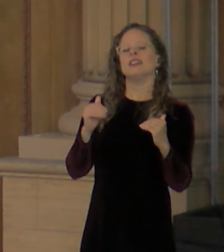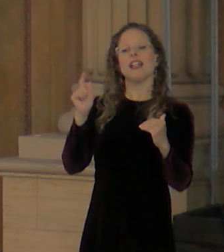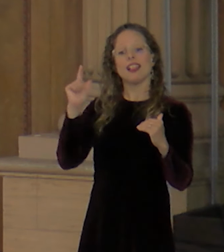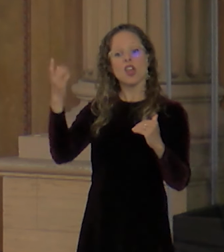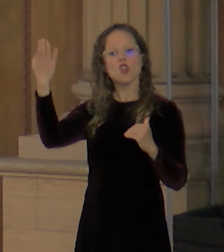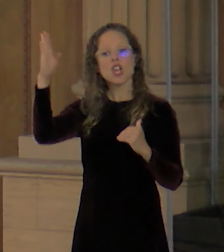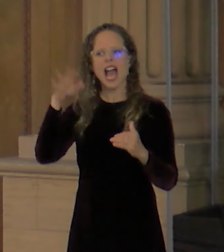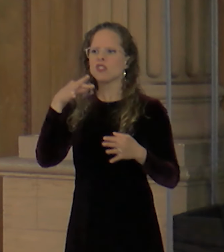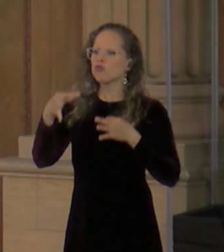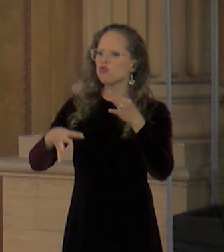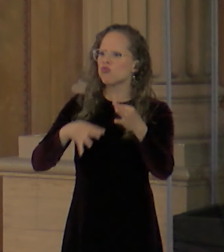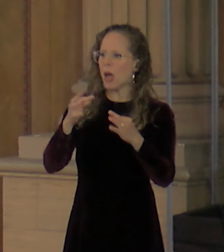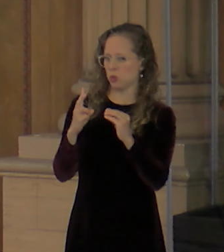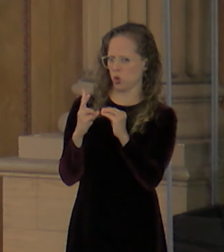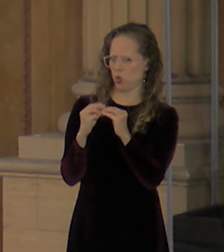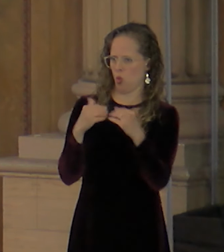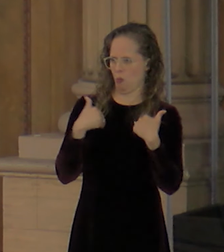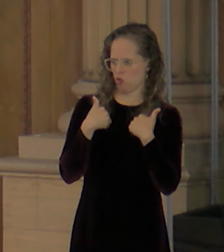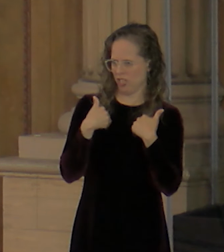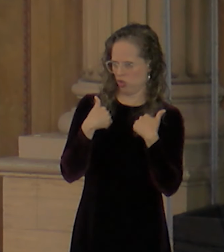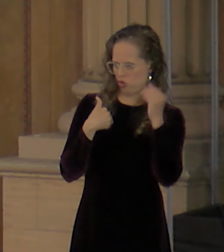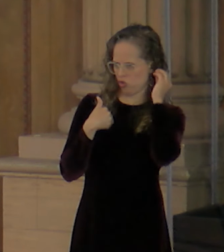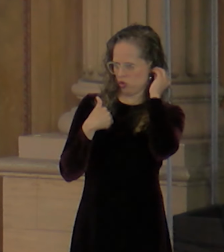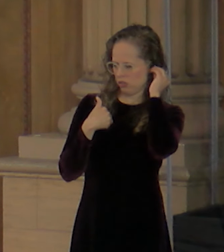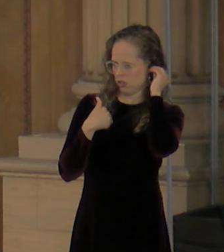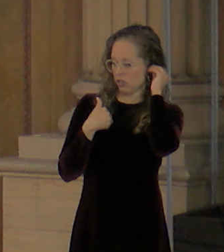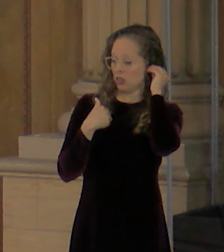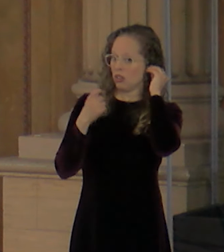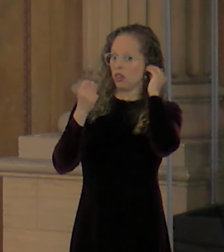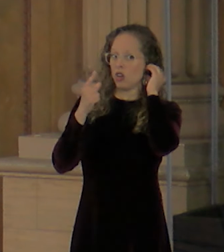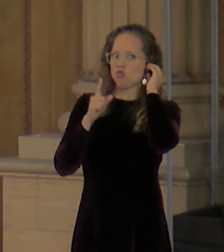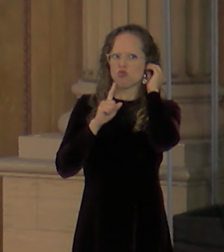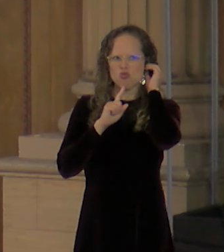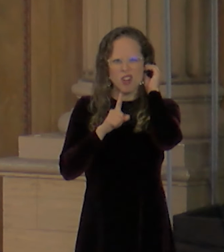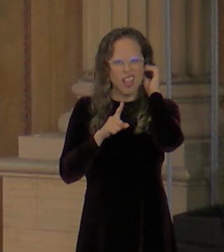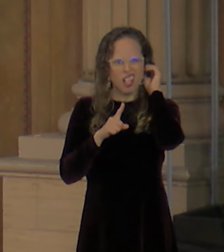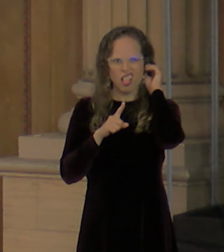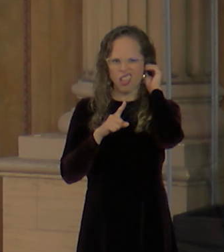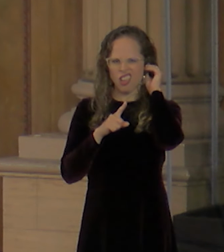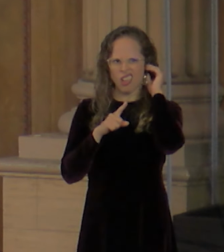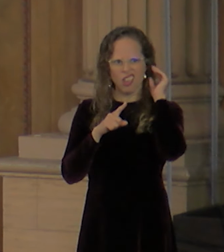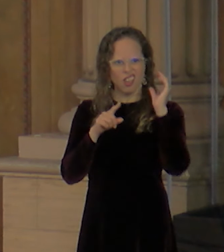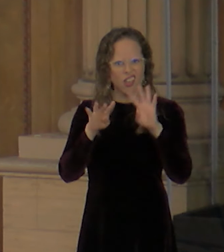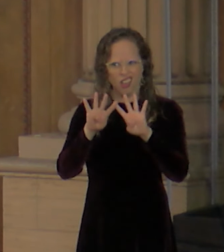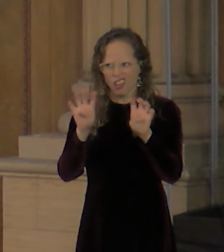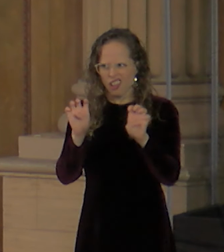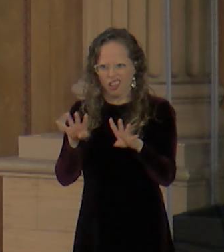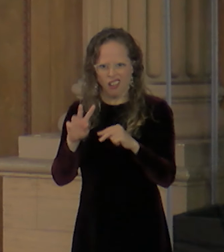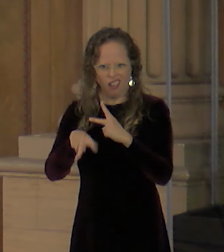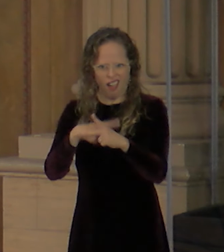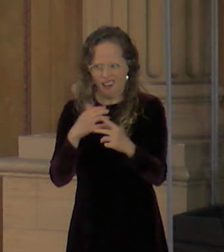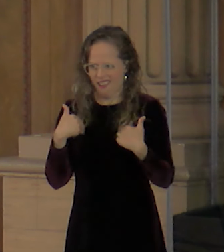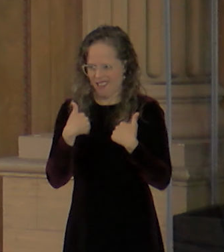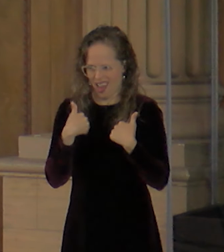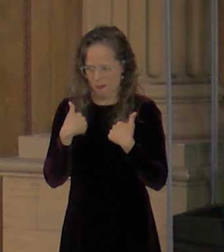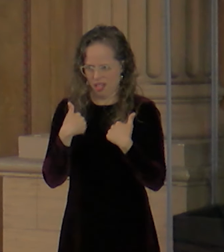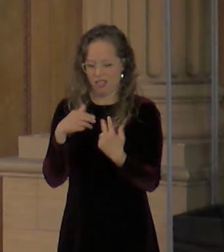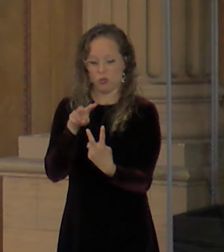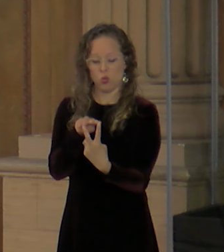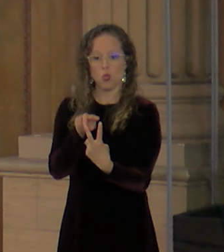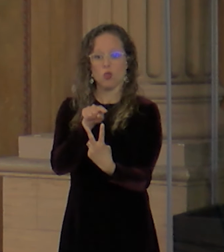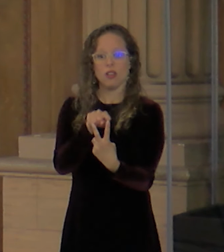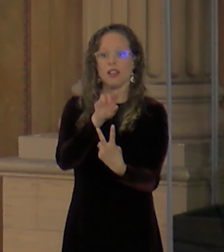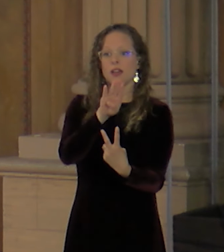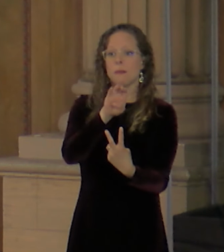description of these two more creatures. And these are creatures that are more mysterious than all the animals that he talked about in the previous chapter. These two creatures, Behemoth